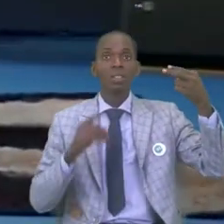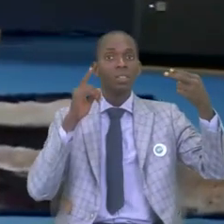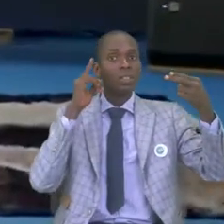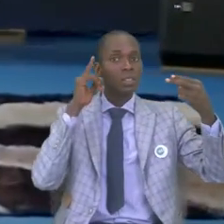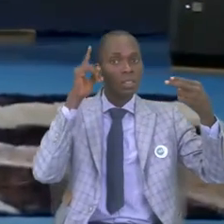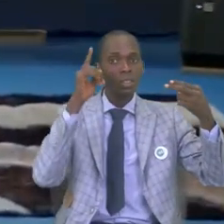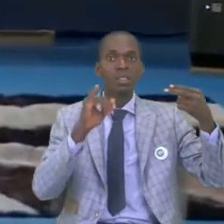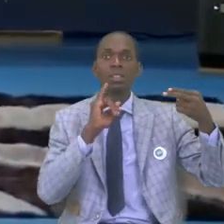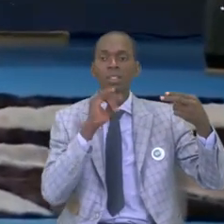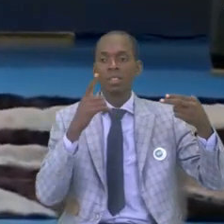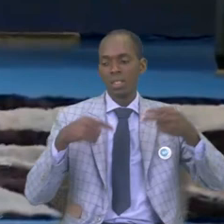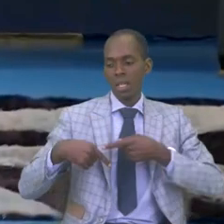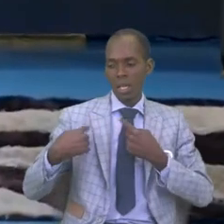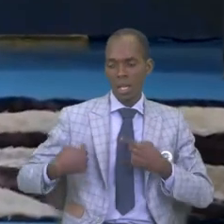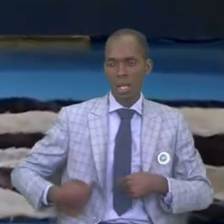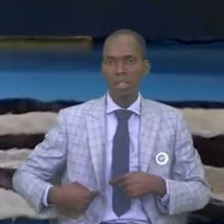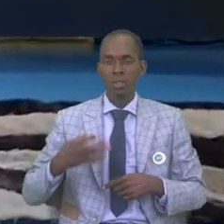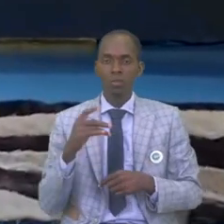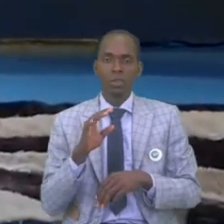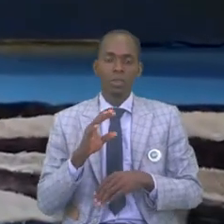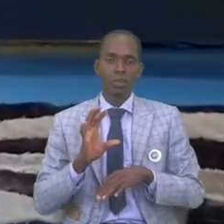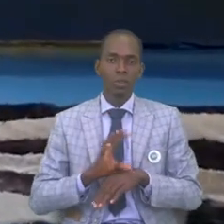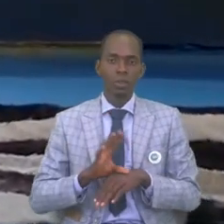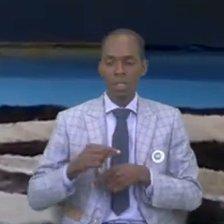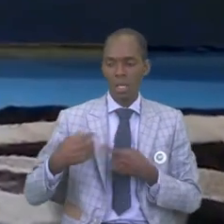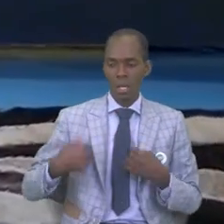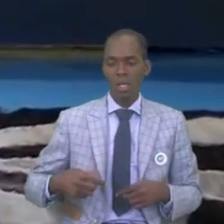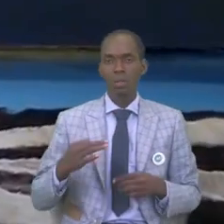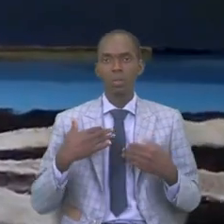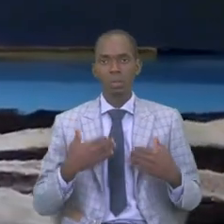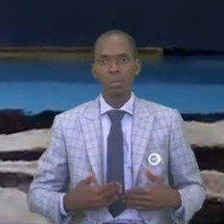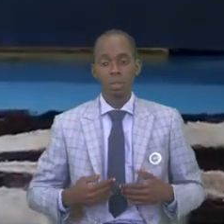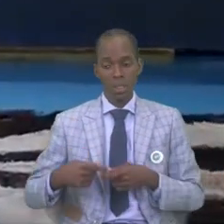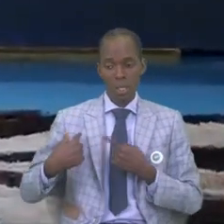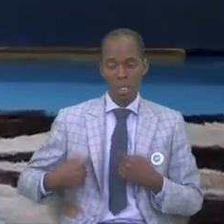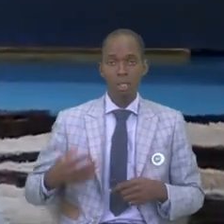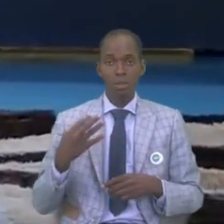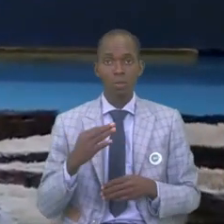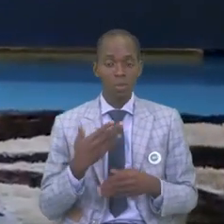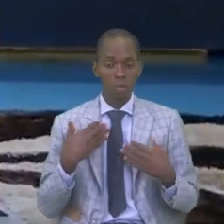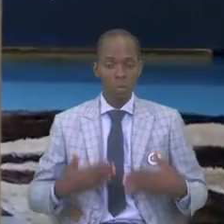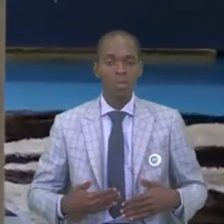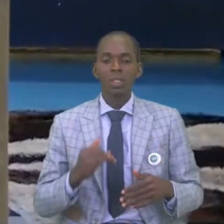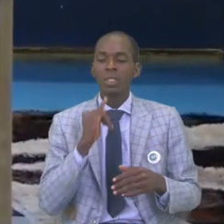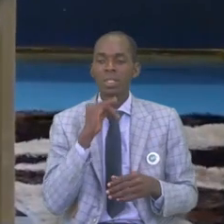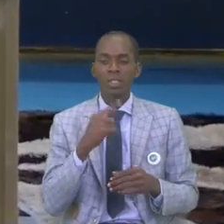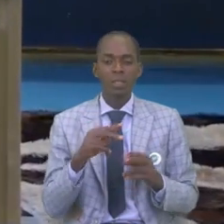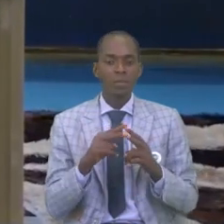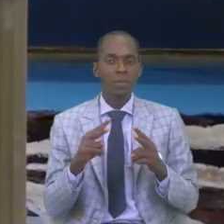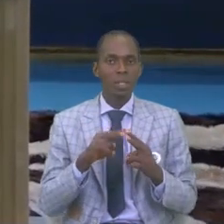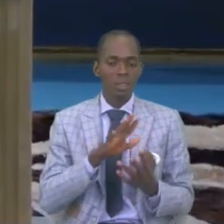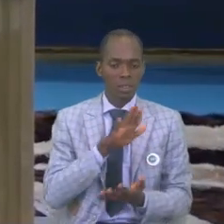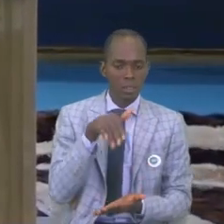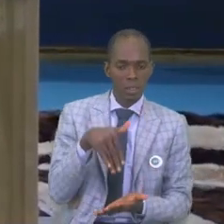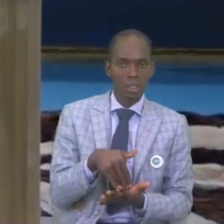the church. The heart of the body. The heart in the body is the very center. And the one that